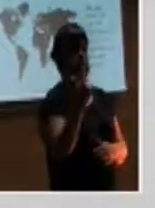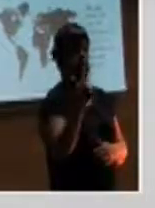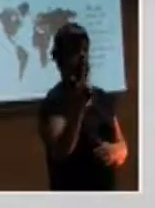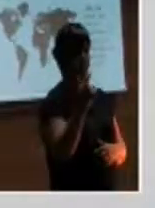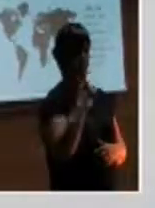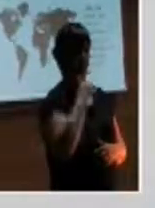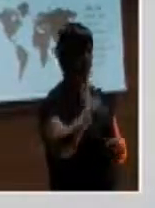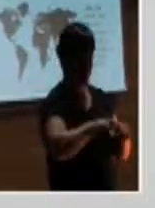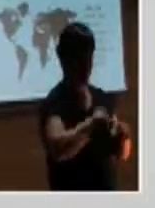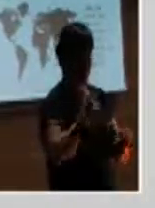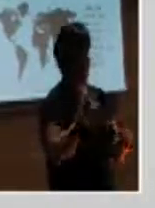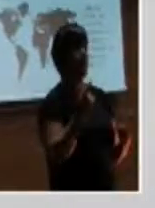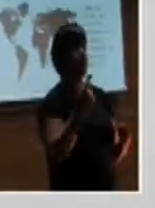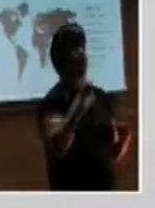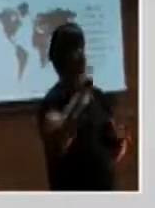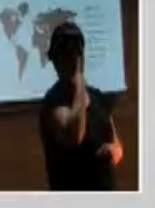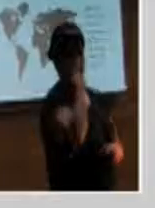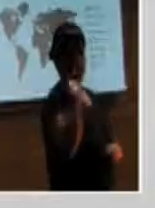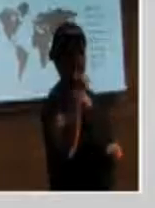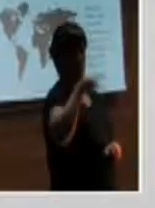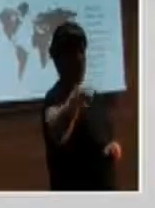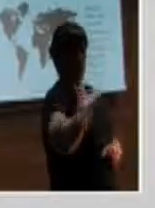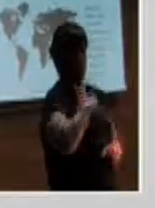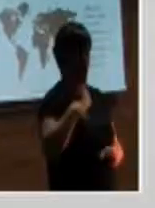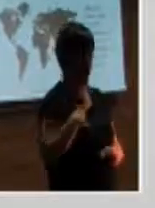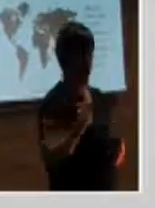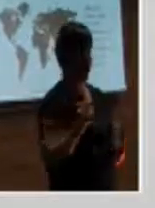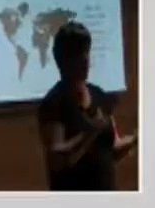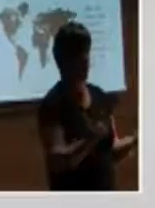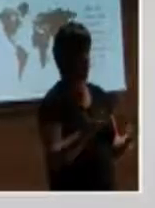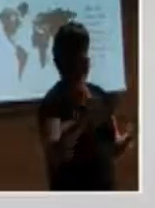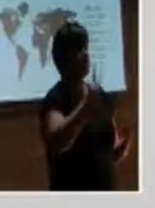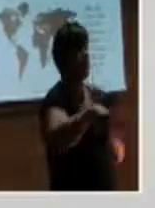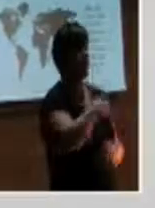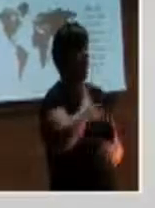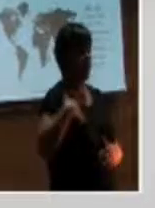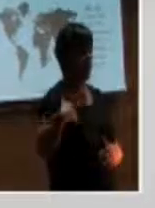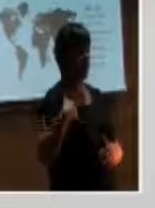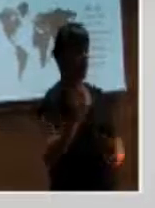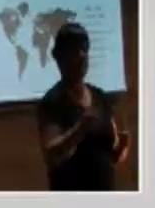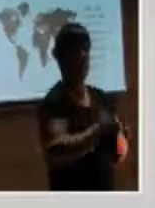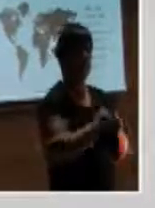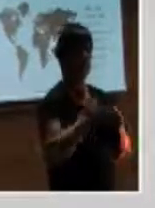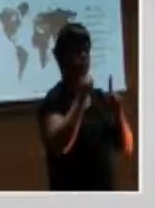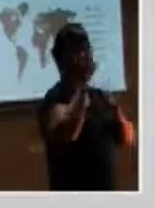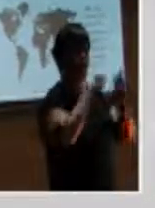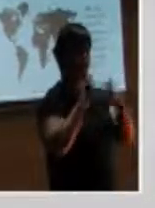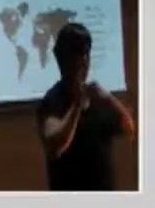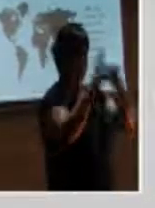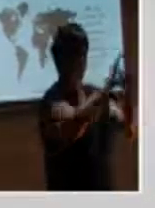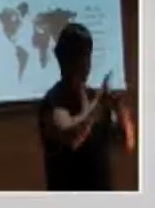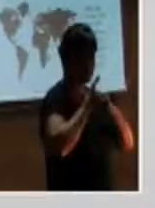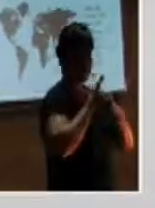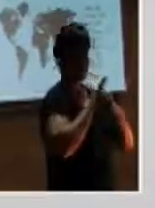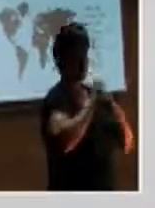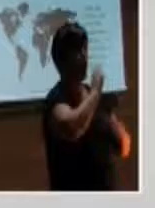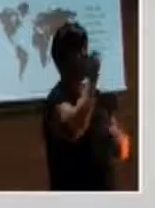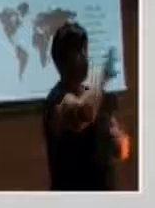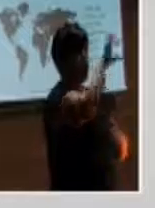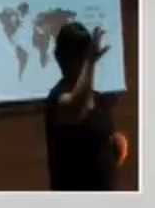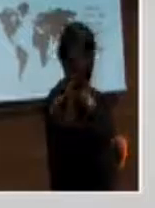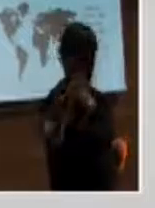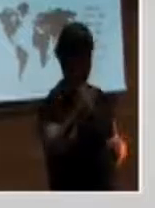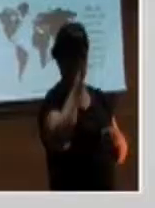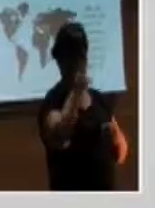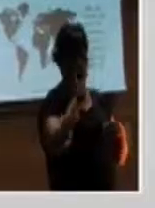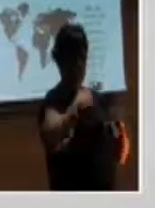are looking forward to partnering up with other countries. Our model is that we provide them with knowledge and